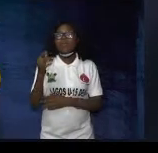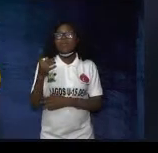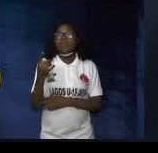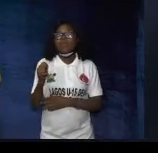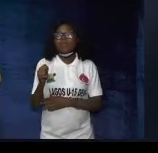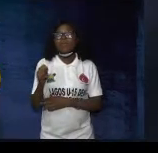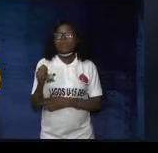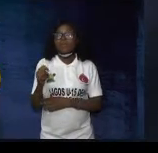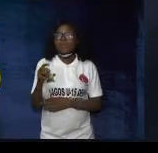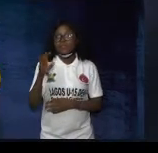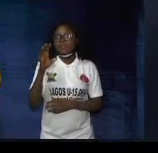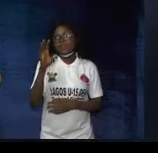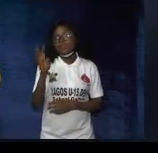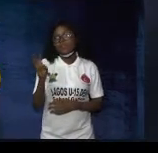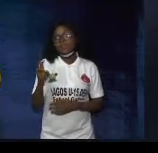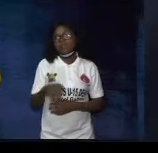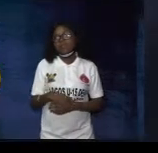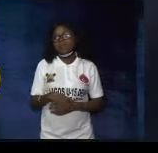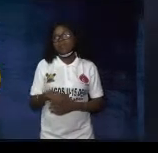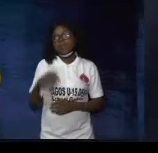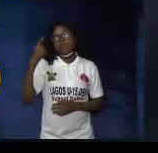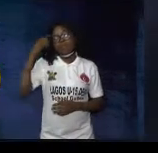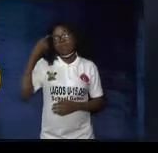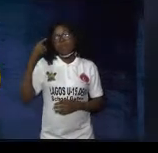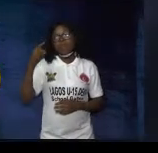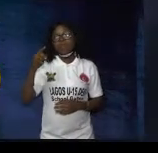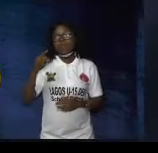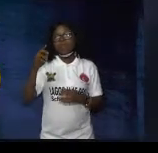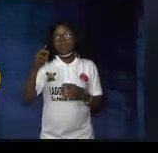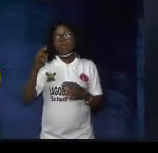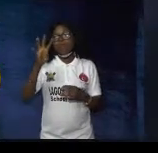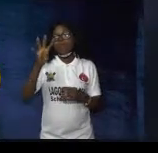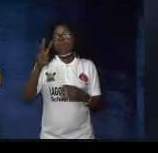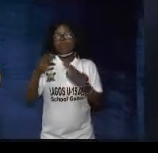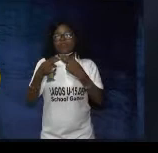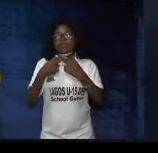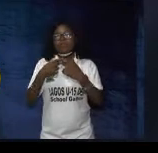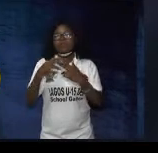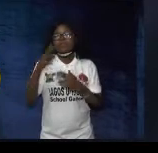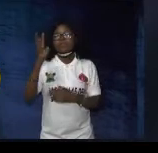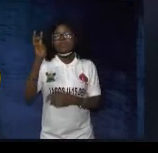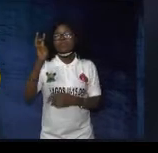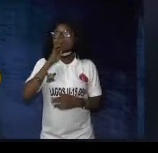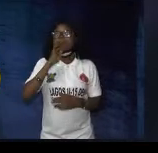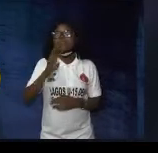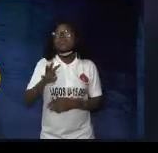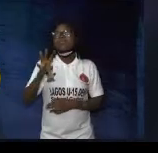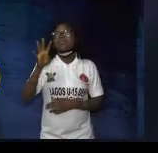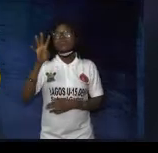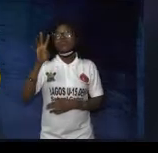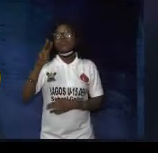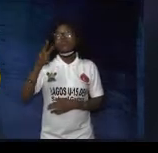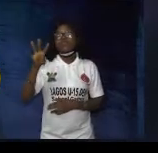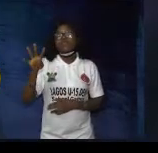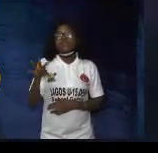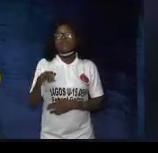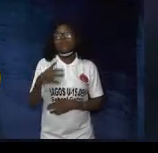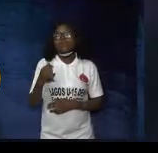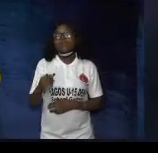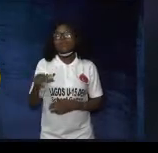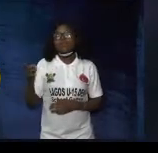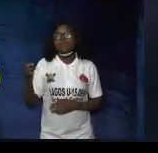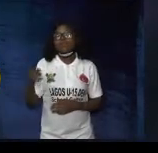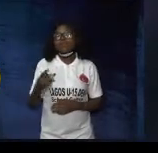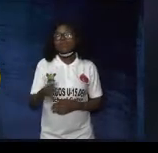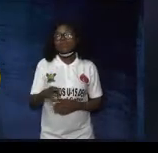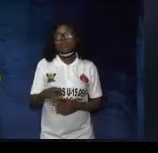4, number to the side is 6. So 4 times 6 is 24. So you know all we have to do now is to add